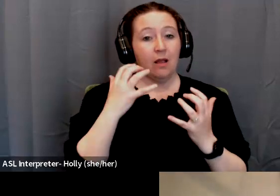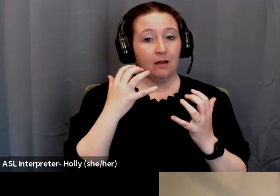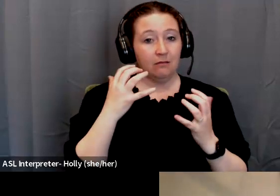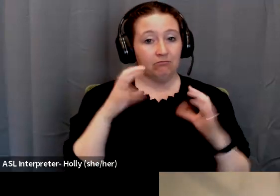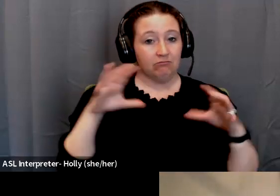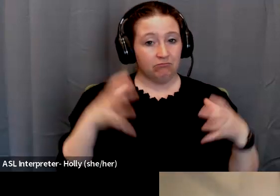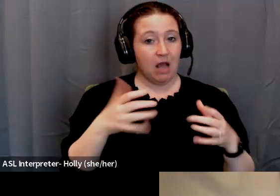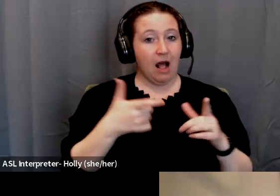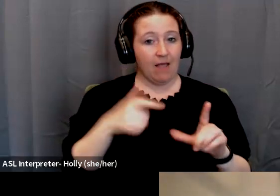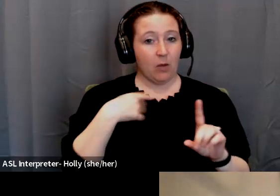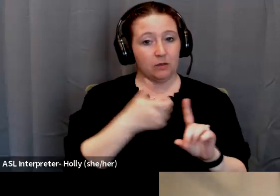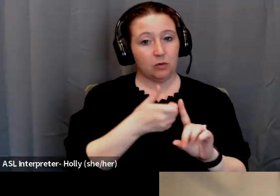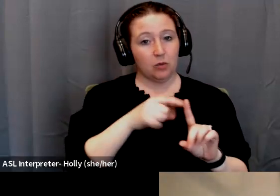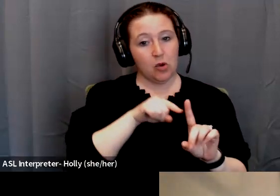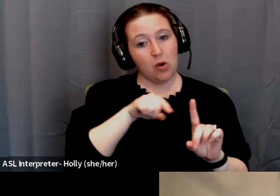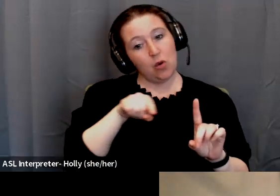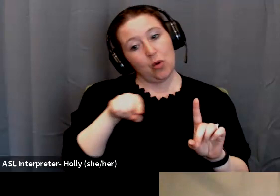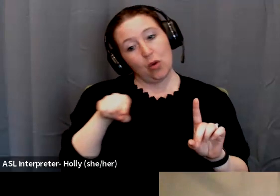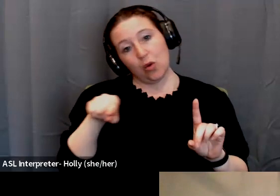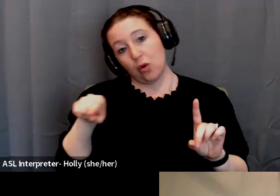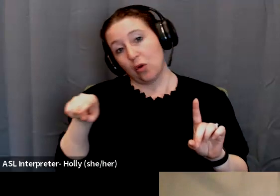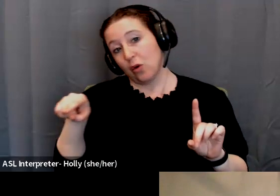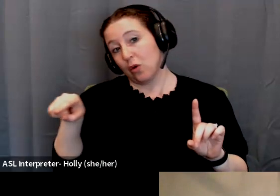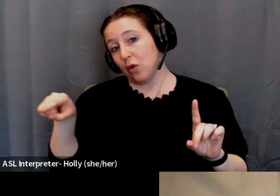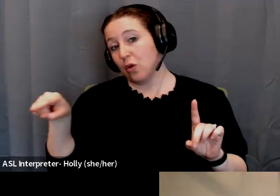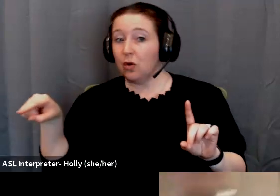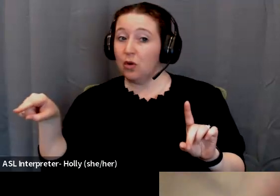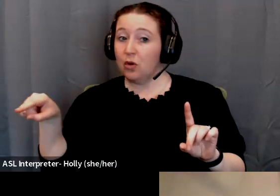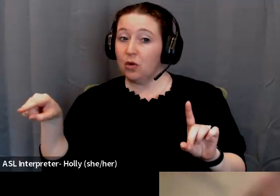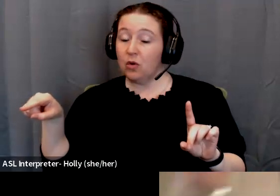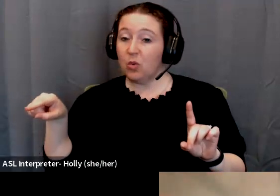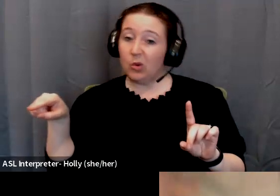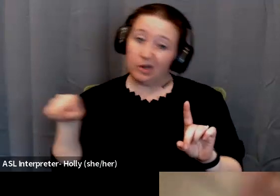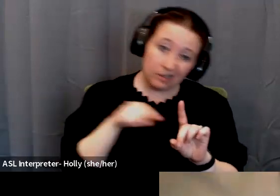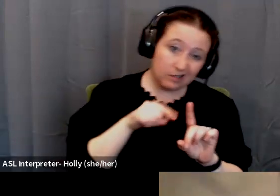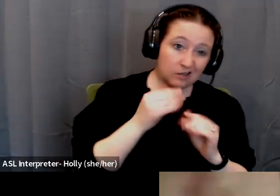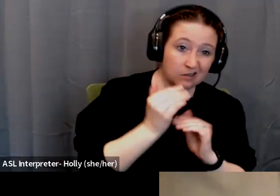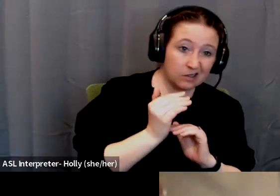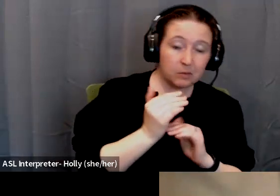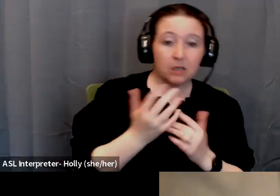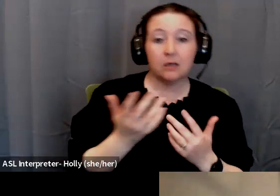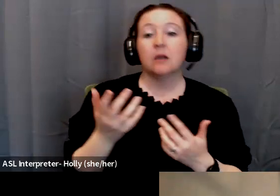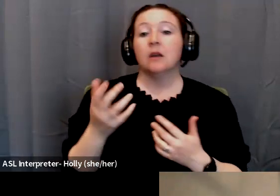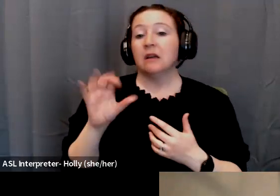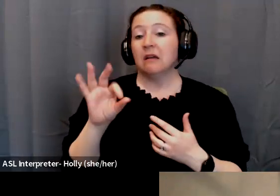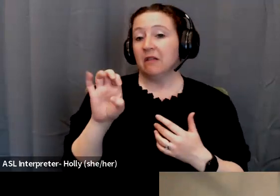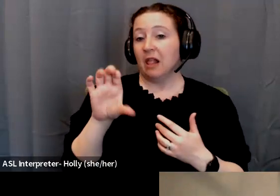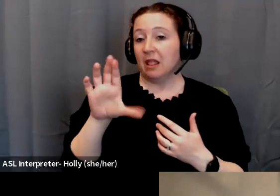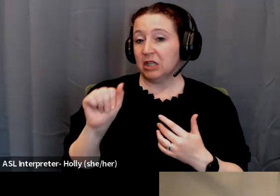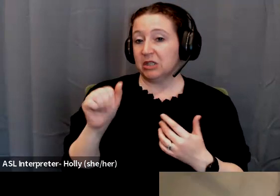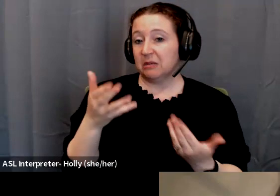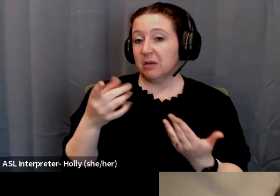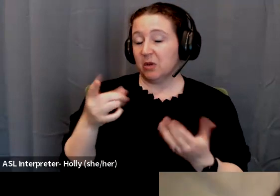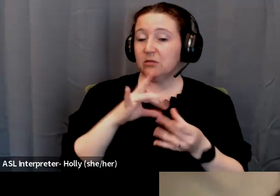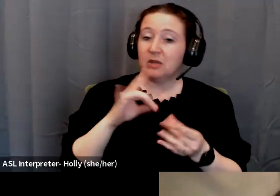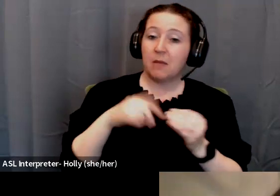Well, Felecia, you might want to weigh in on this one in terms of the sort of policy level conversations you've had at